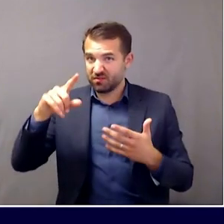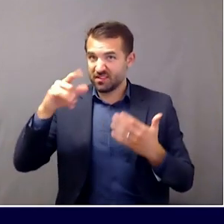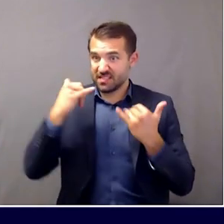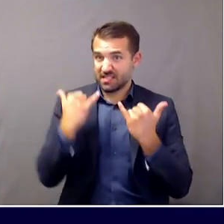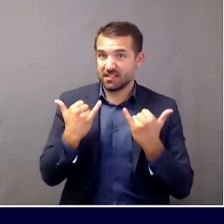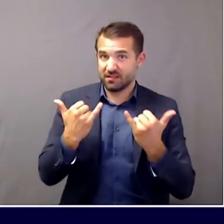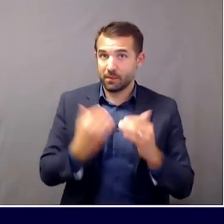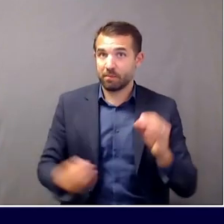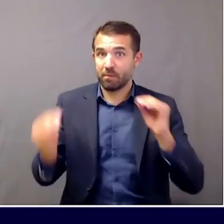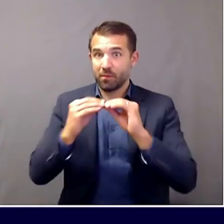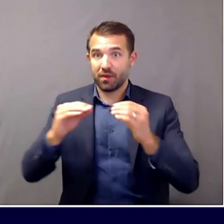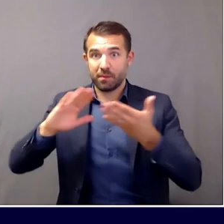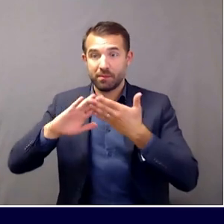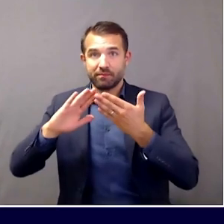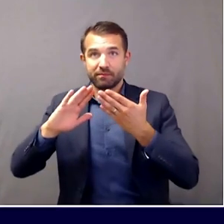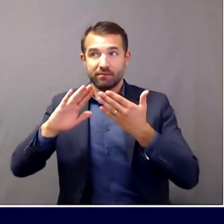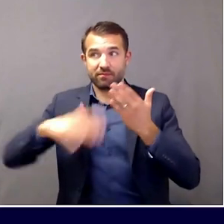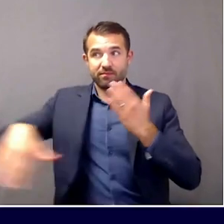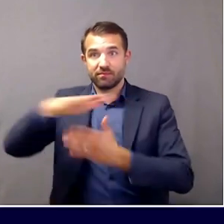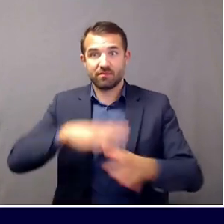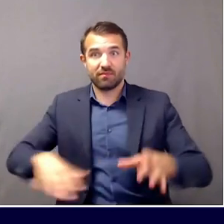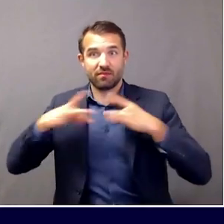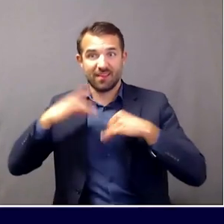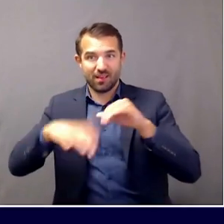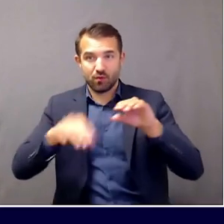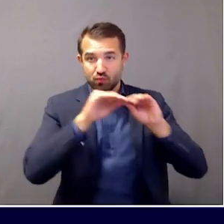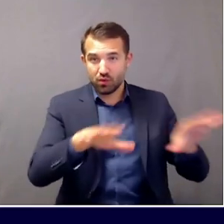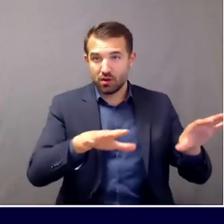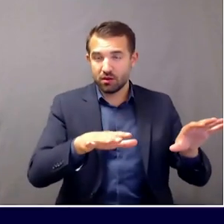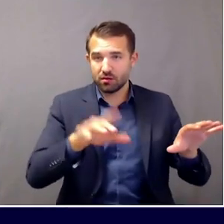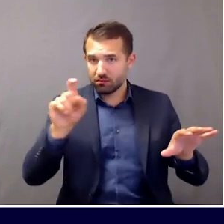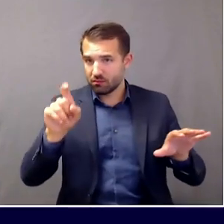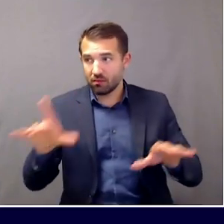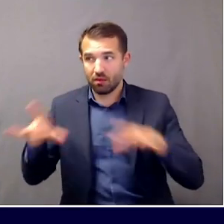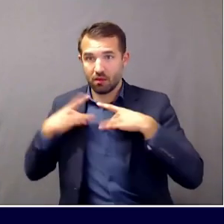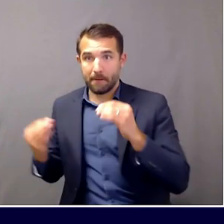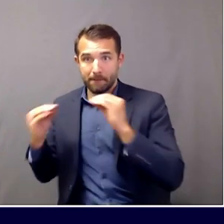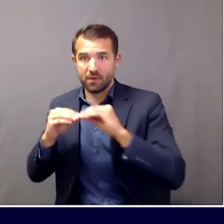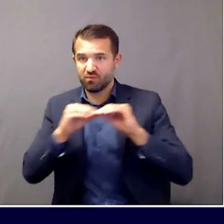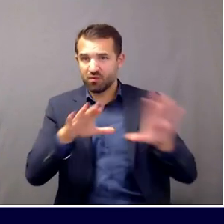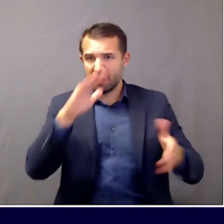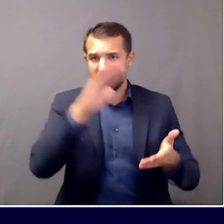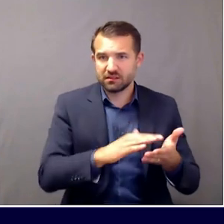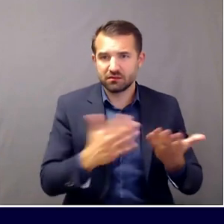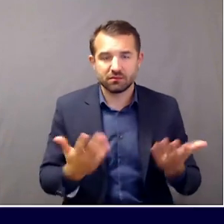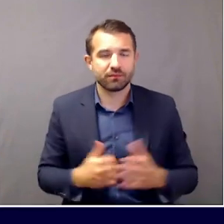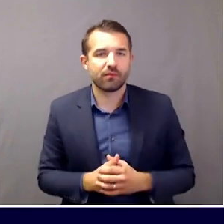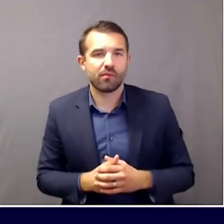I'm glad you raised that, Patty. Let me provide one first a methodology or data note. When